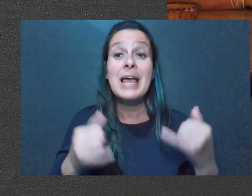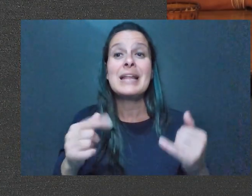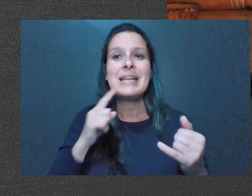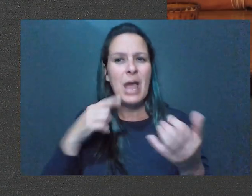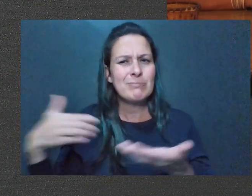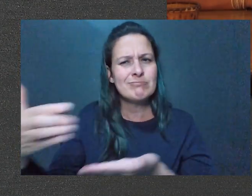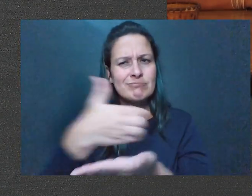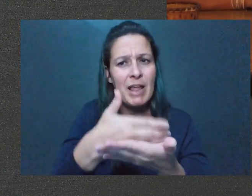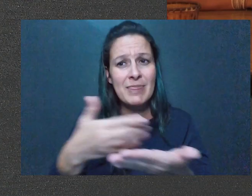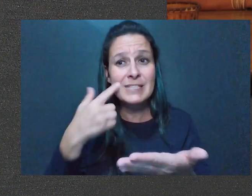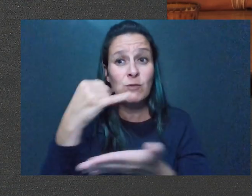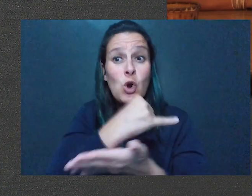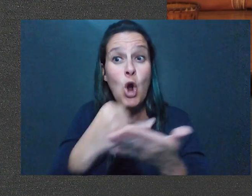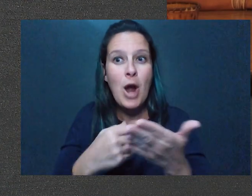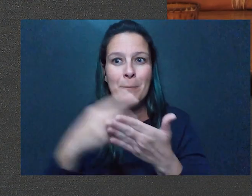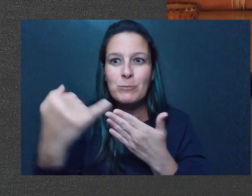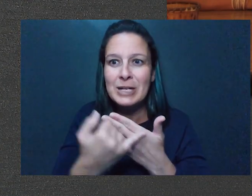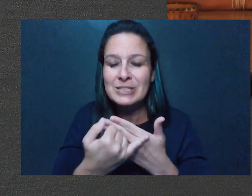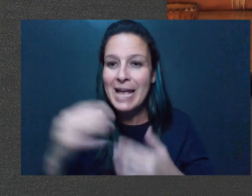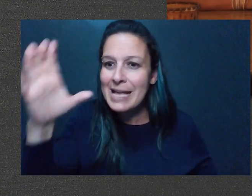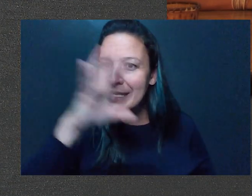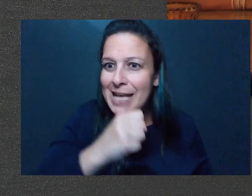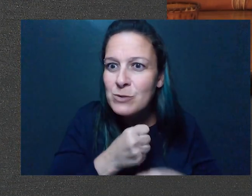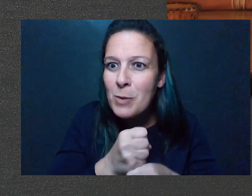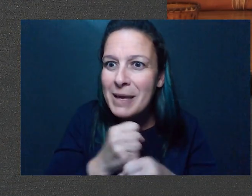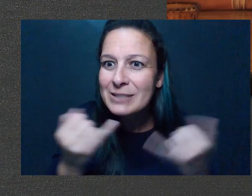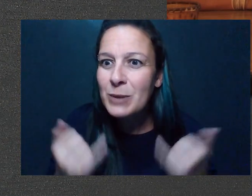art project ready. Guess what we're gonna make today?